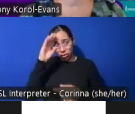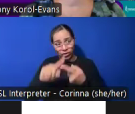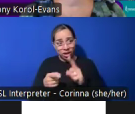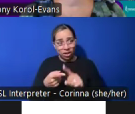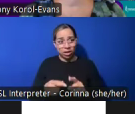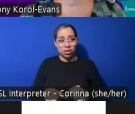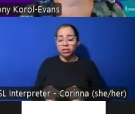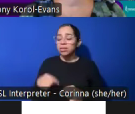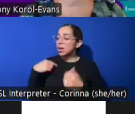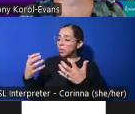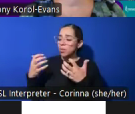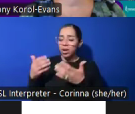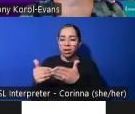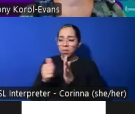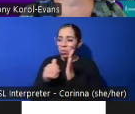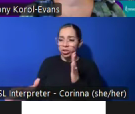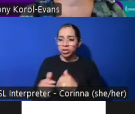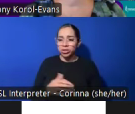have an abortion.